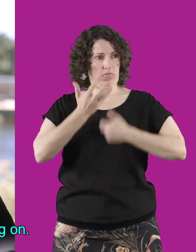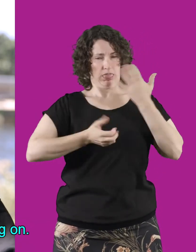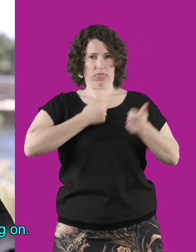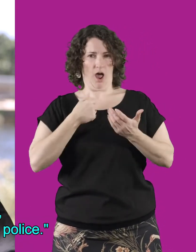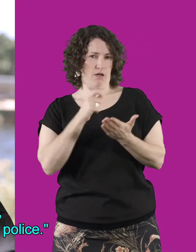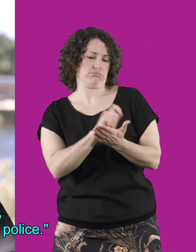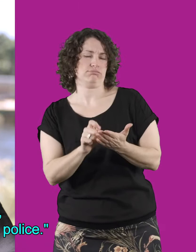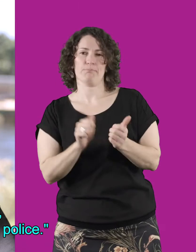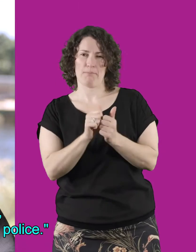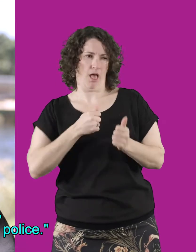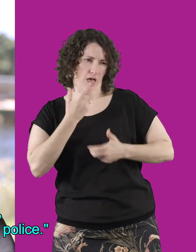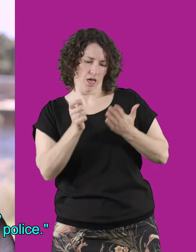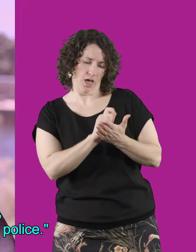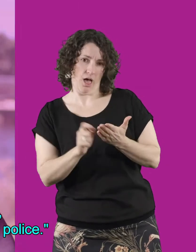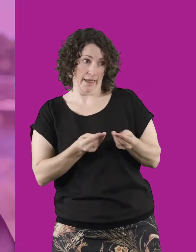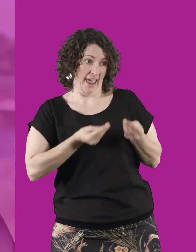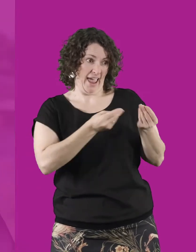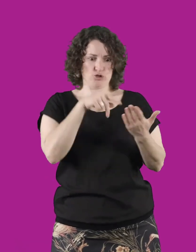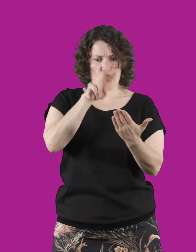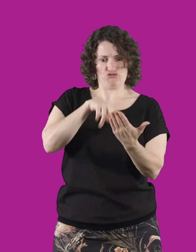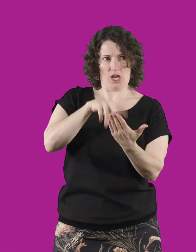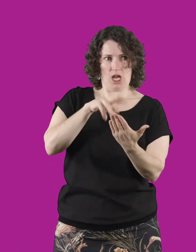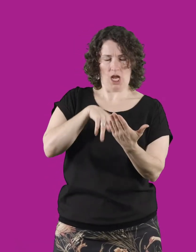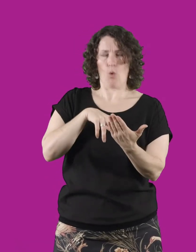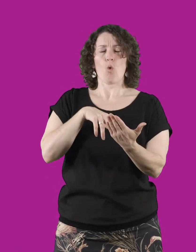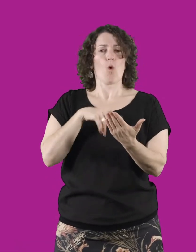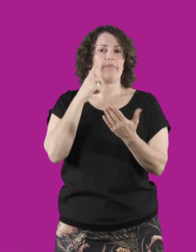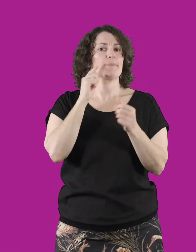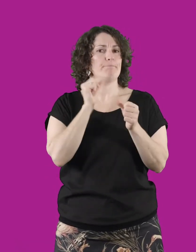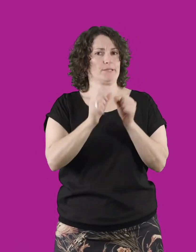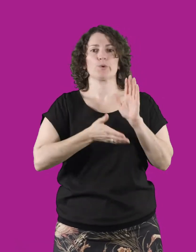on. And I said, "I want to see the police."